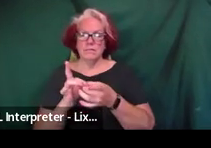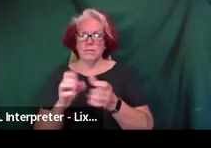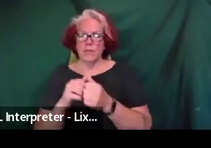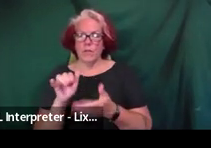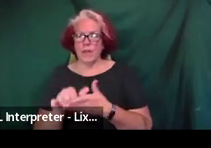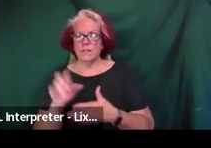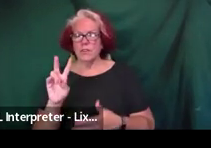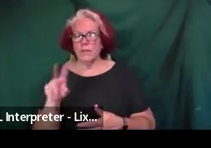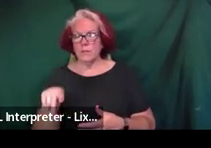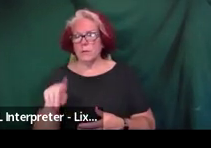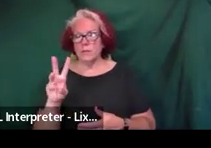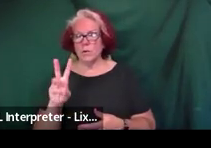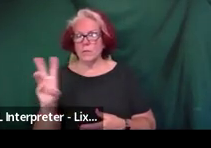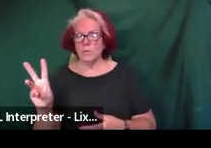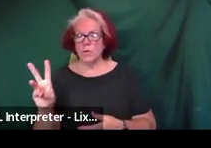Vice President Ward.